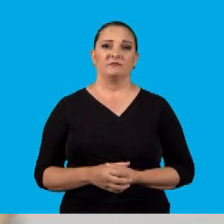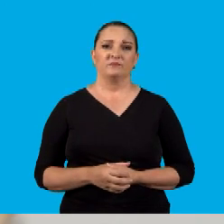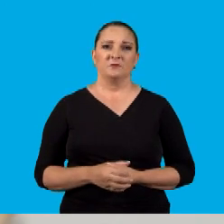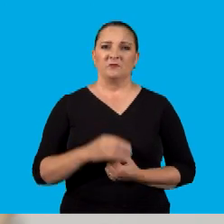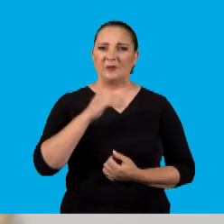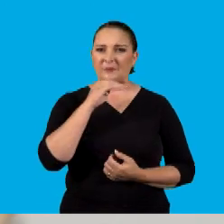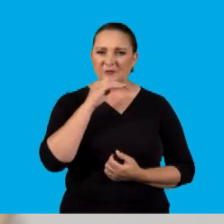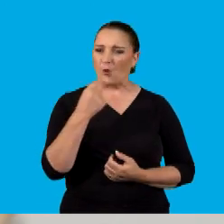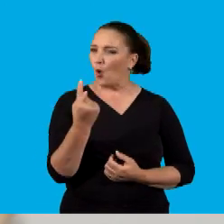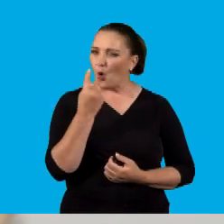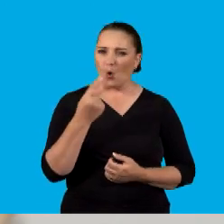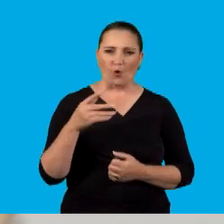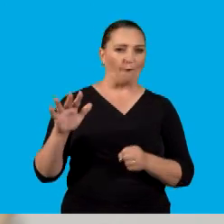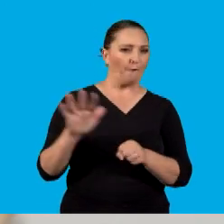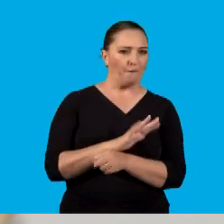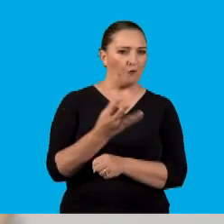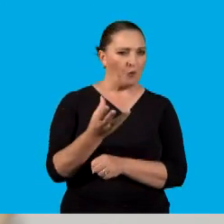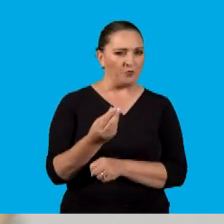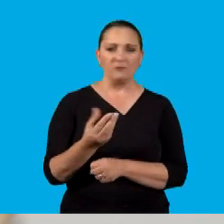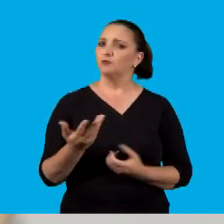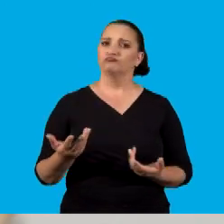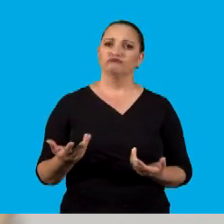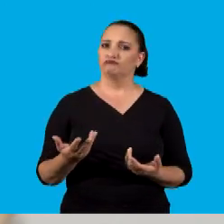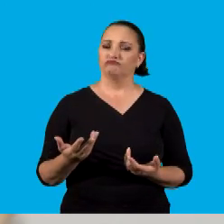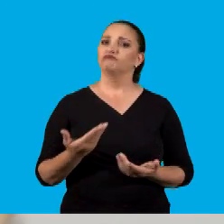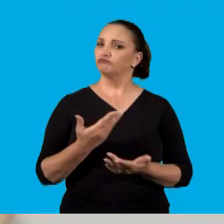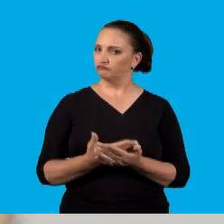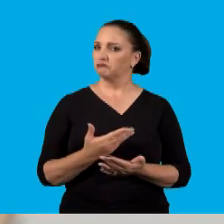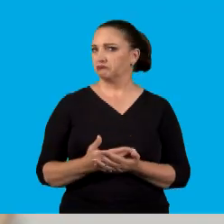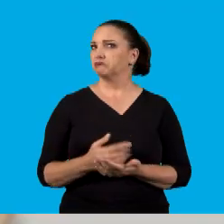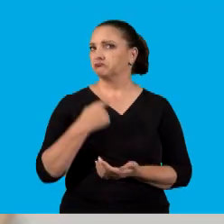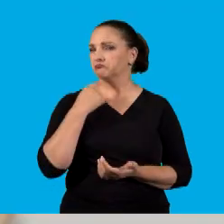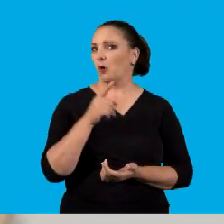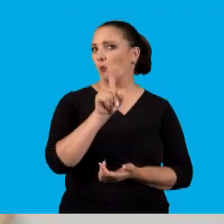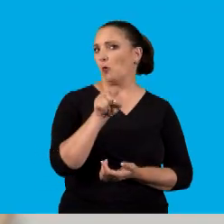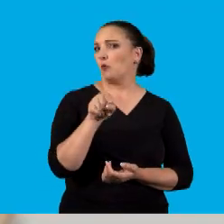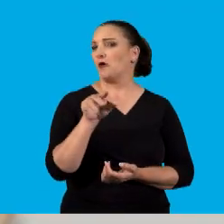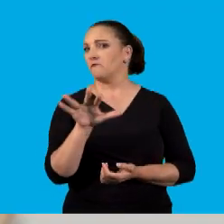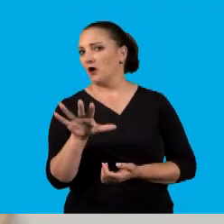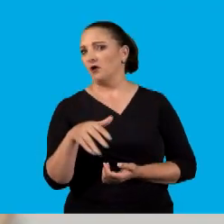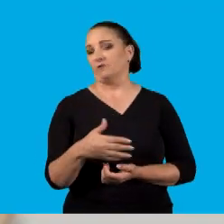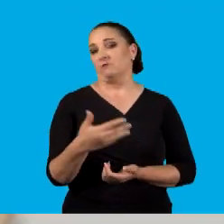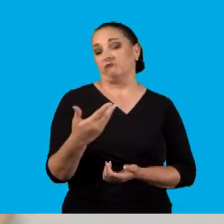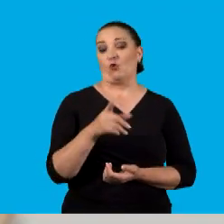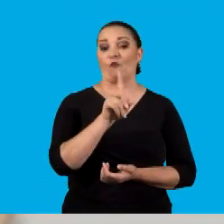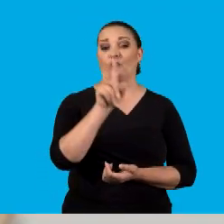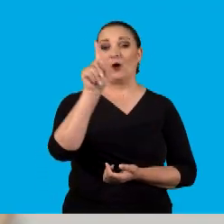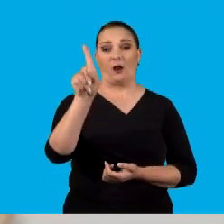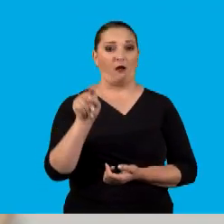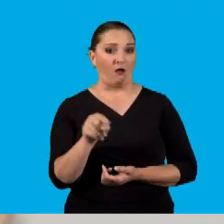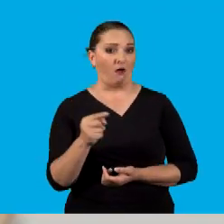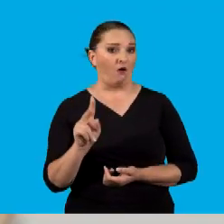not necessarily have to be in whole numbers. We can say that we have 1.5